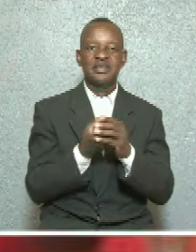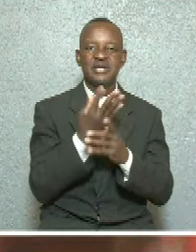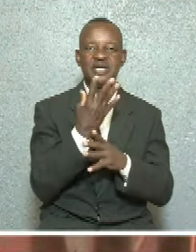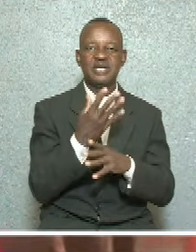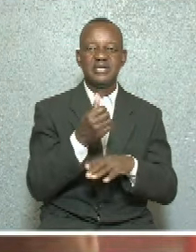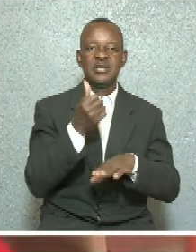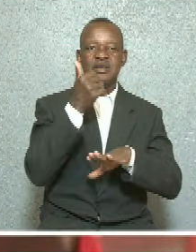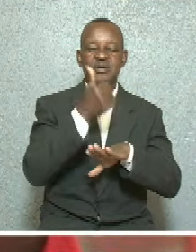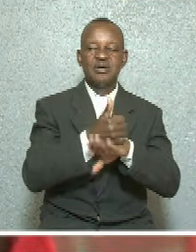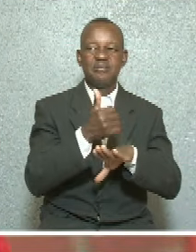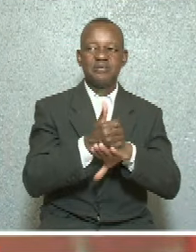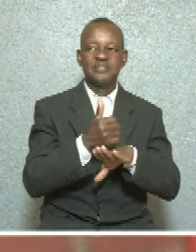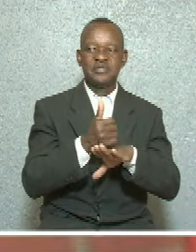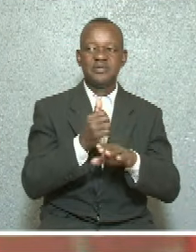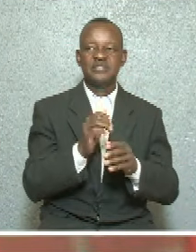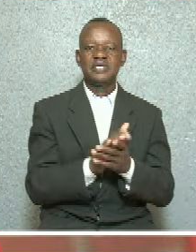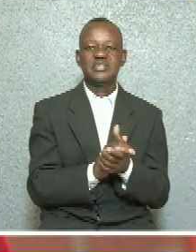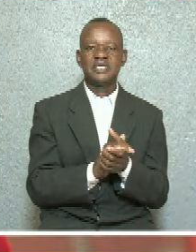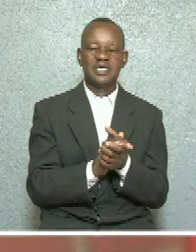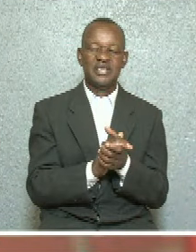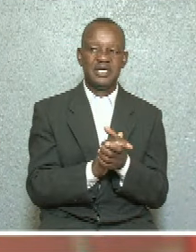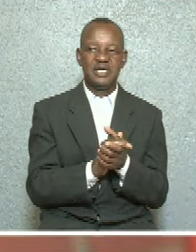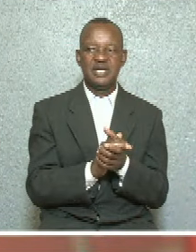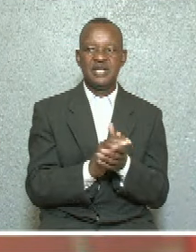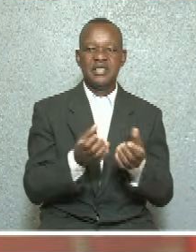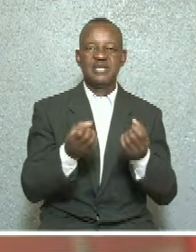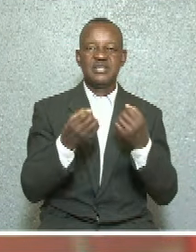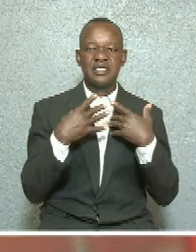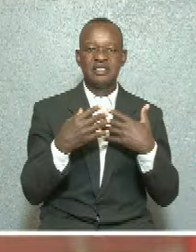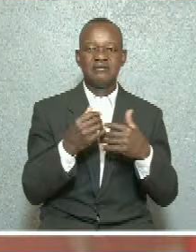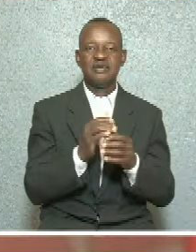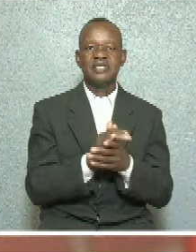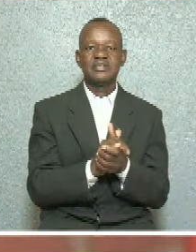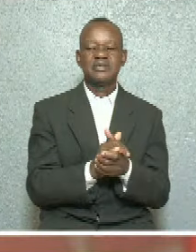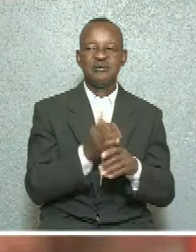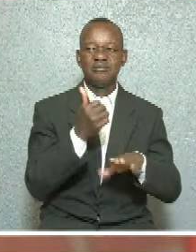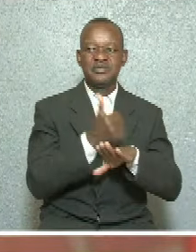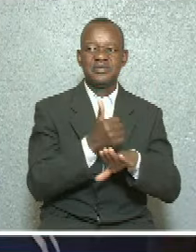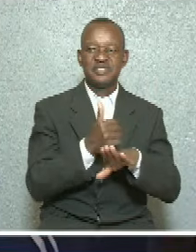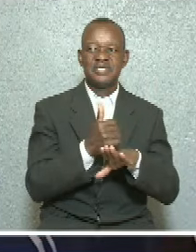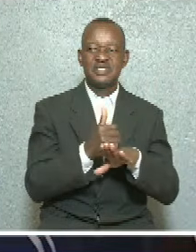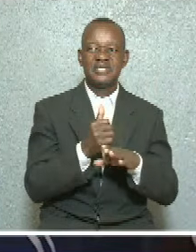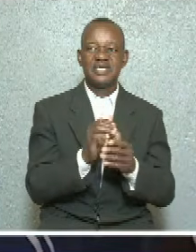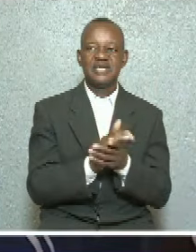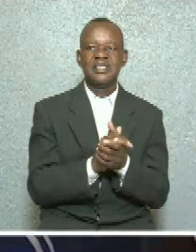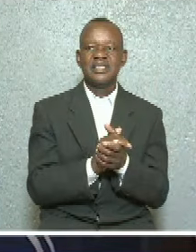them in a space where they can now thrive. Please, let's clap hands for Pay.